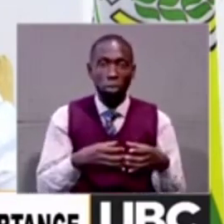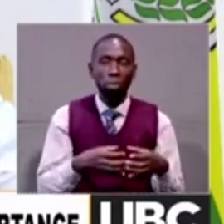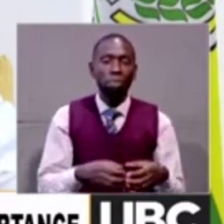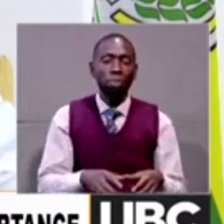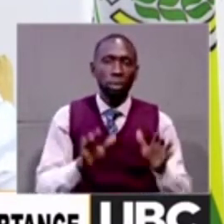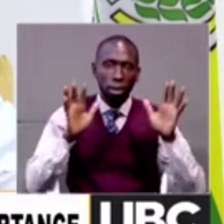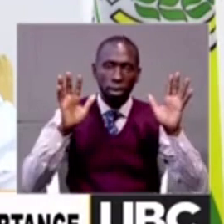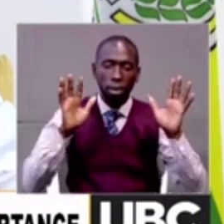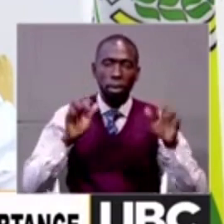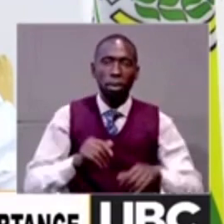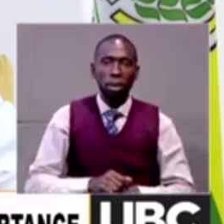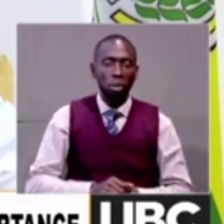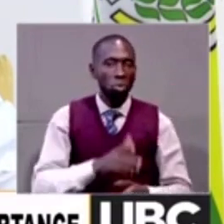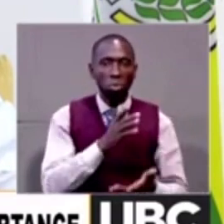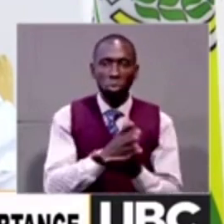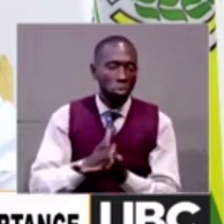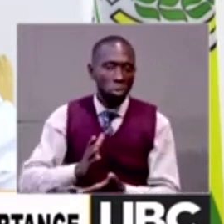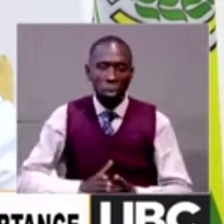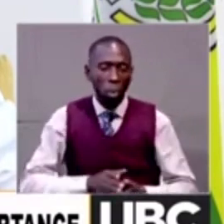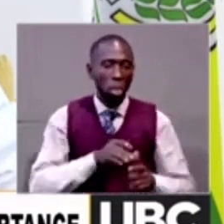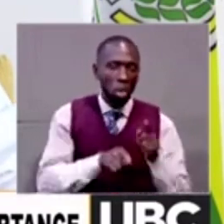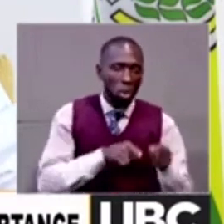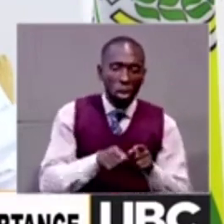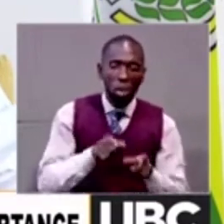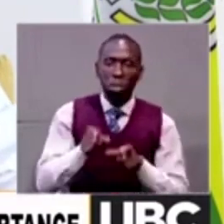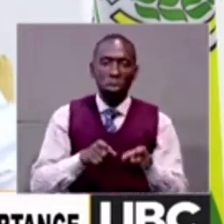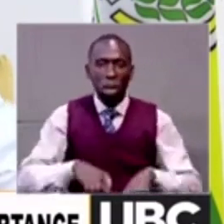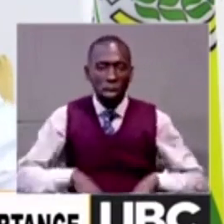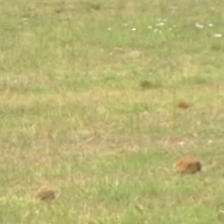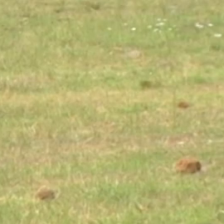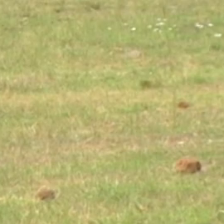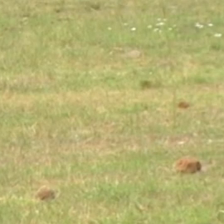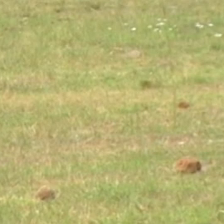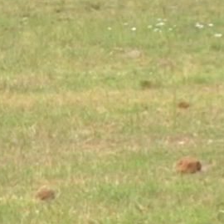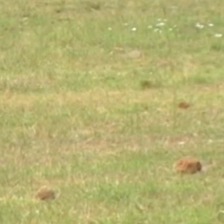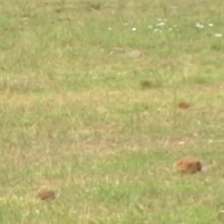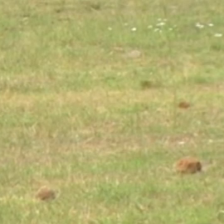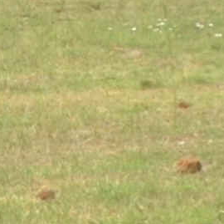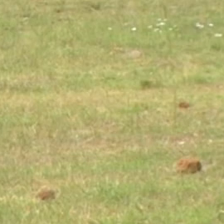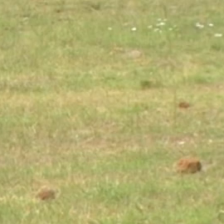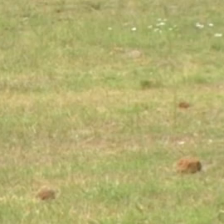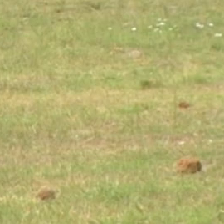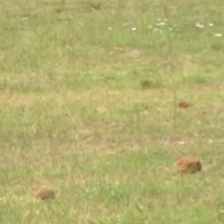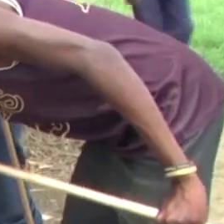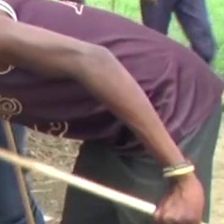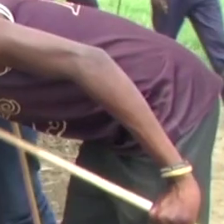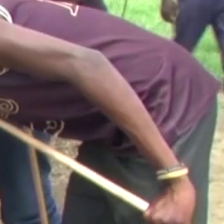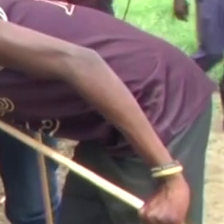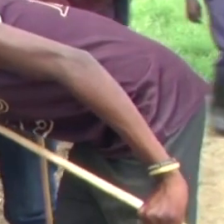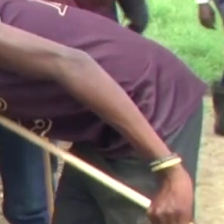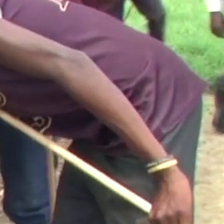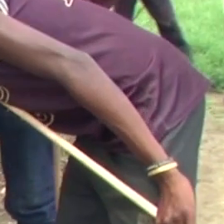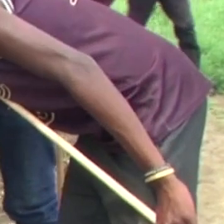making endangering people's lives and endangering your own lives. Robert Onyango, UBC News.